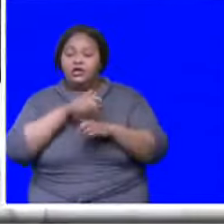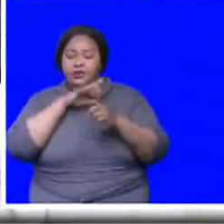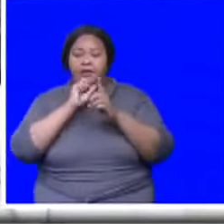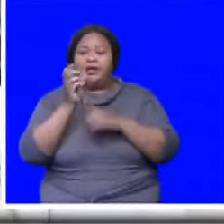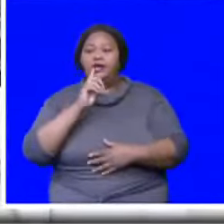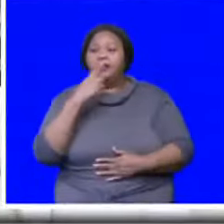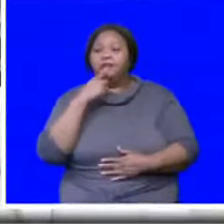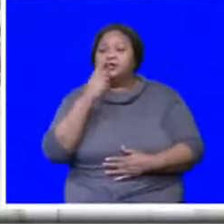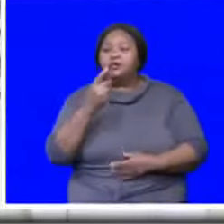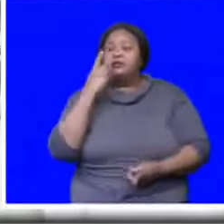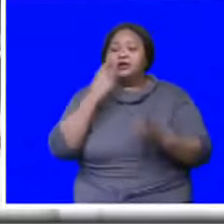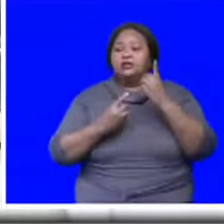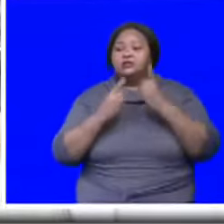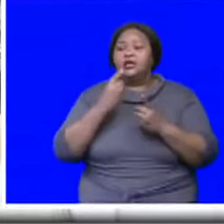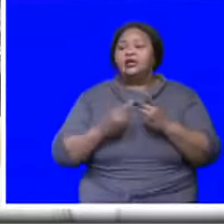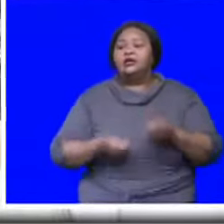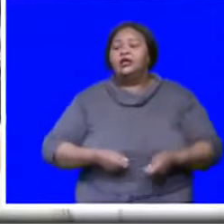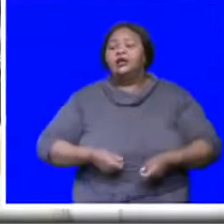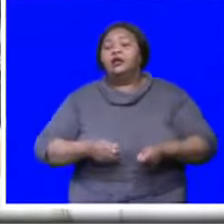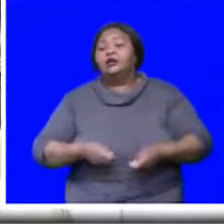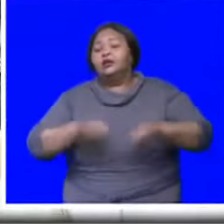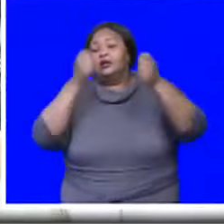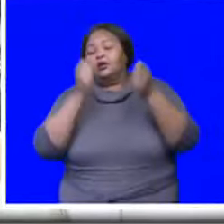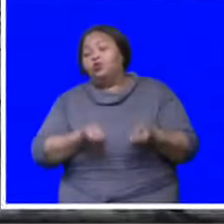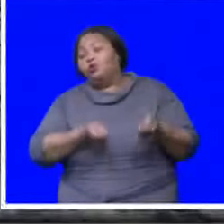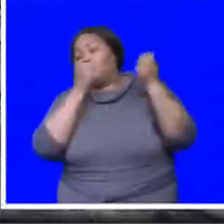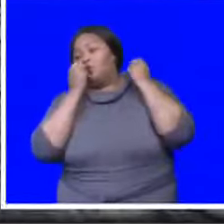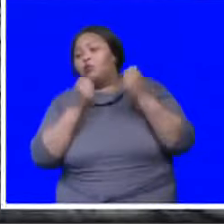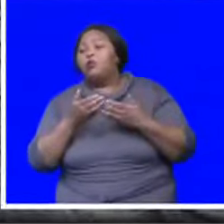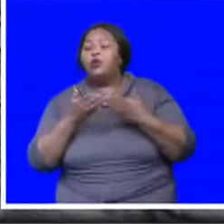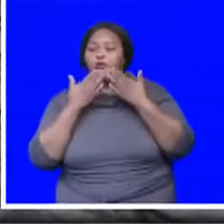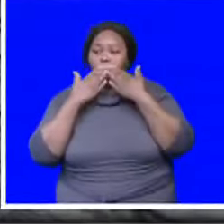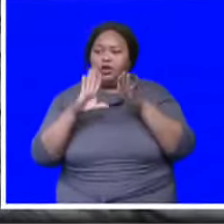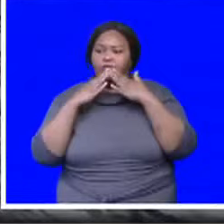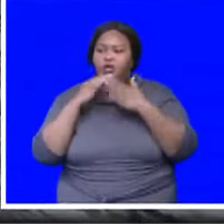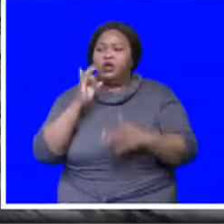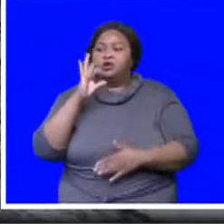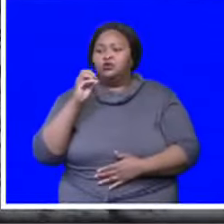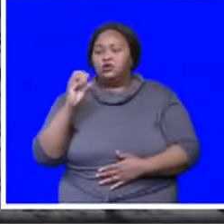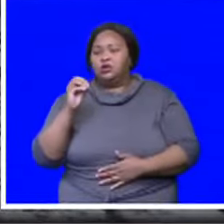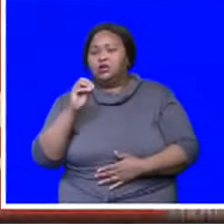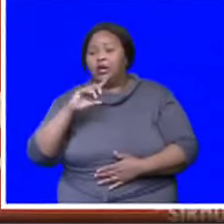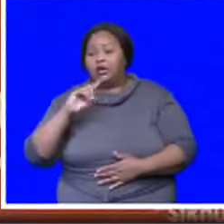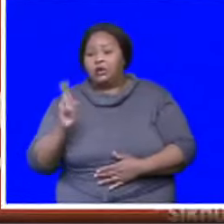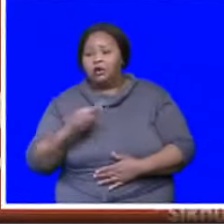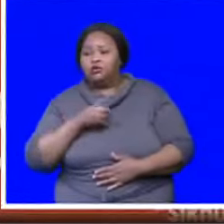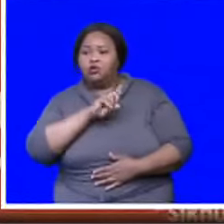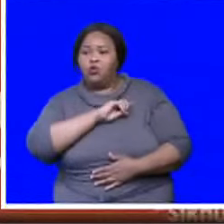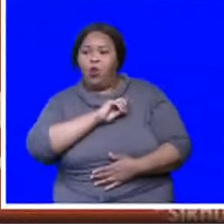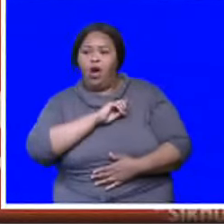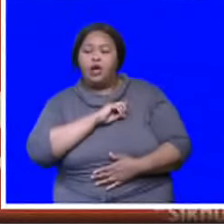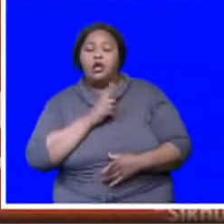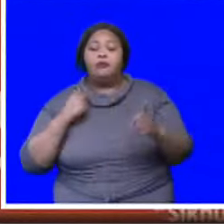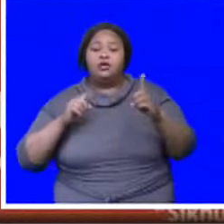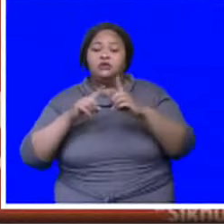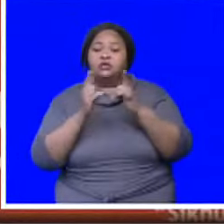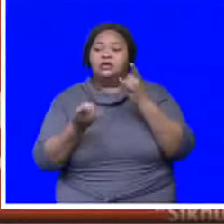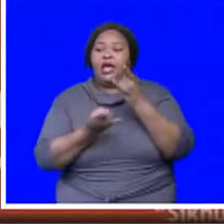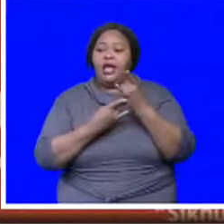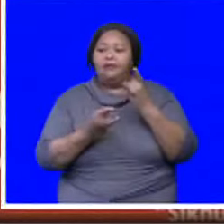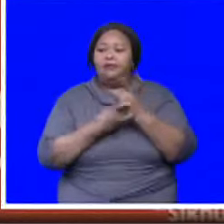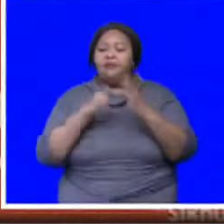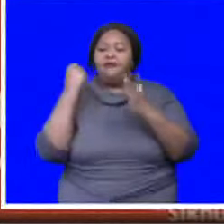200,000 emalangeni to government as a way to help in the fight against COVID-19. We are delighted